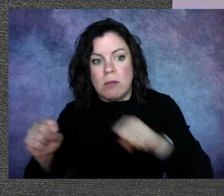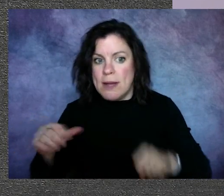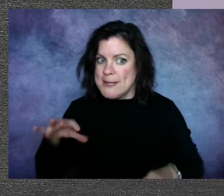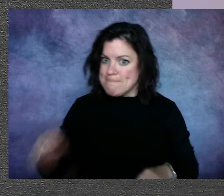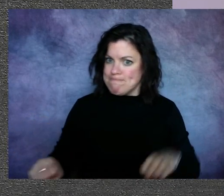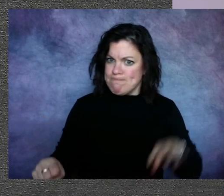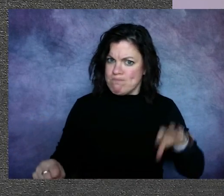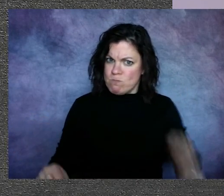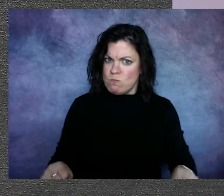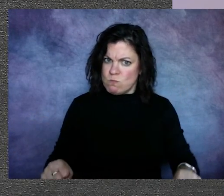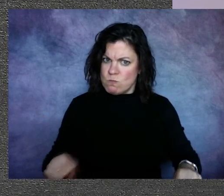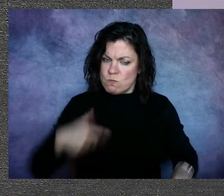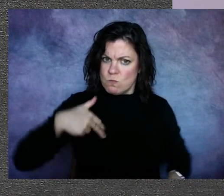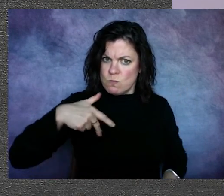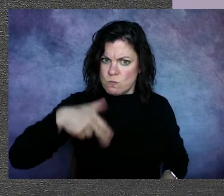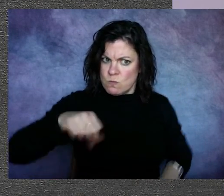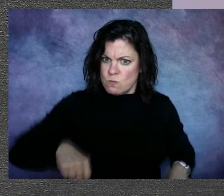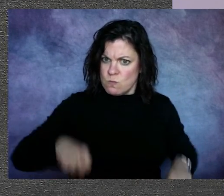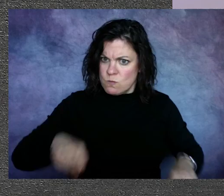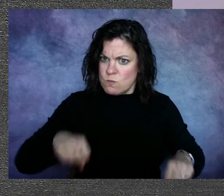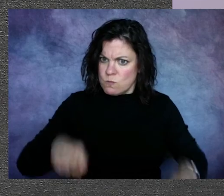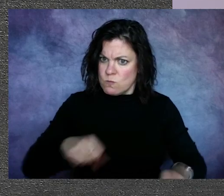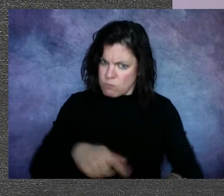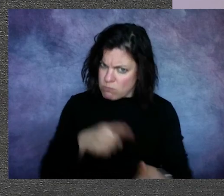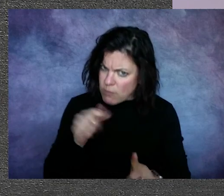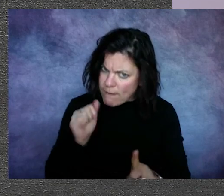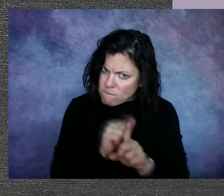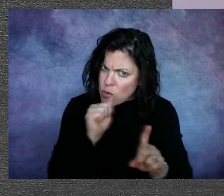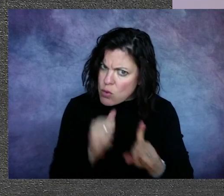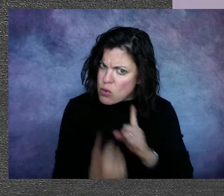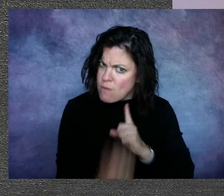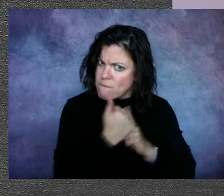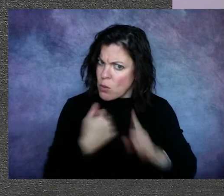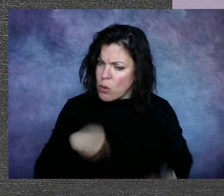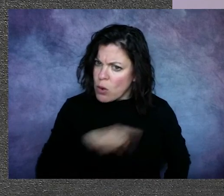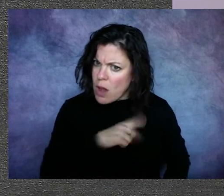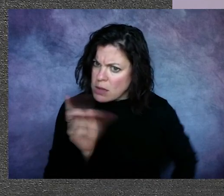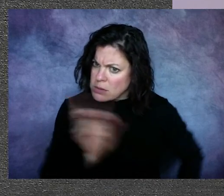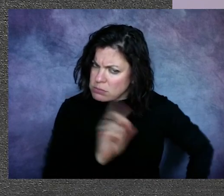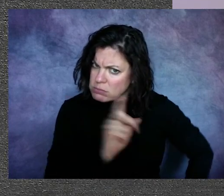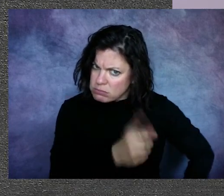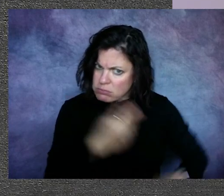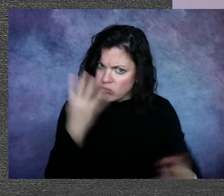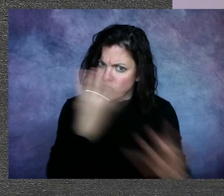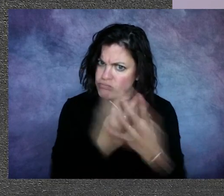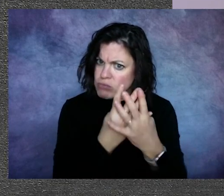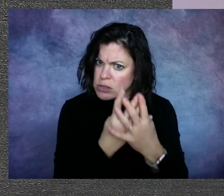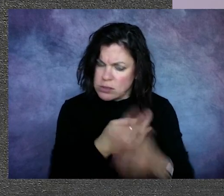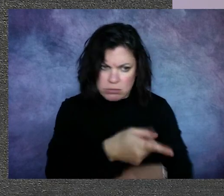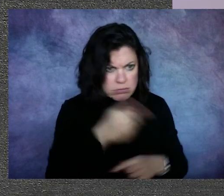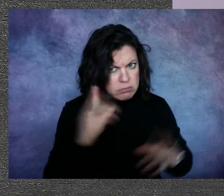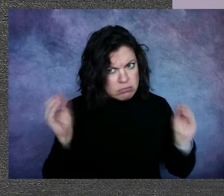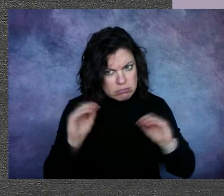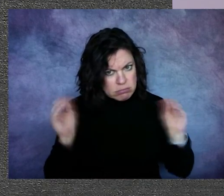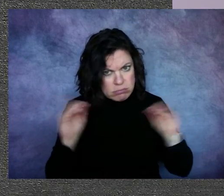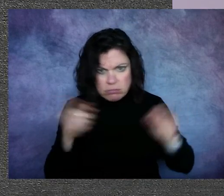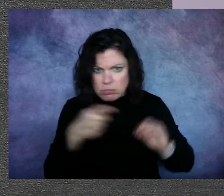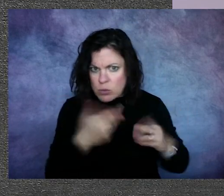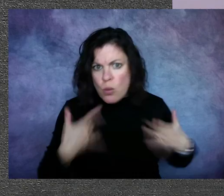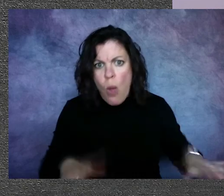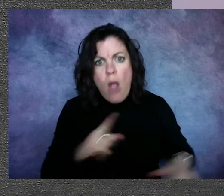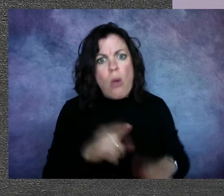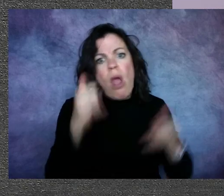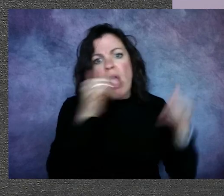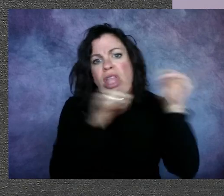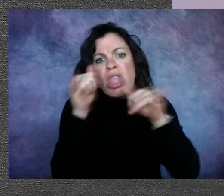the other, and you fooled the fire department, they said. We will have to shut you up where you can't do any more harm. They took him away and